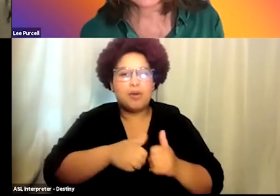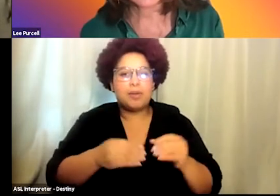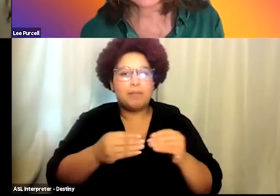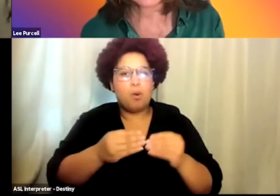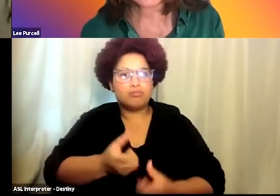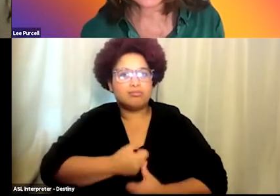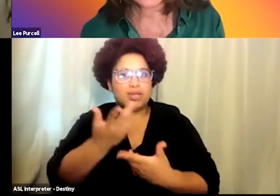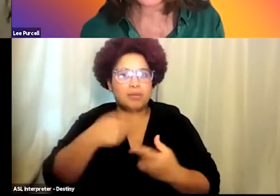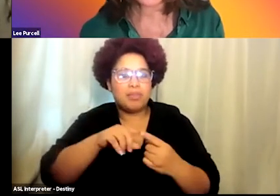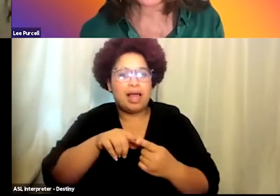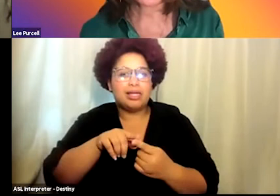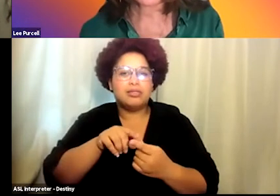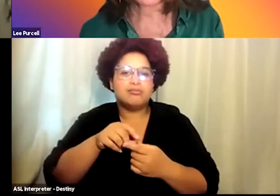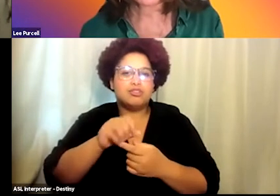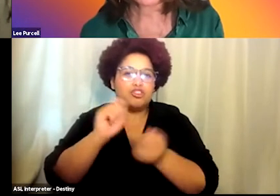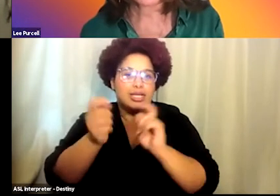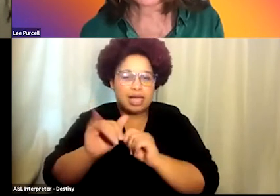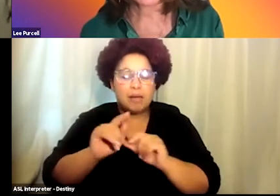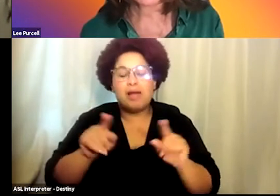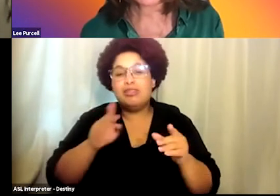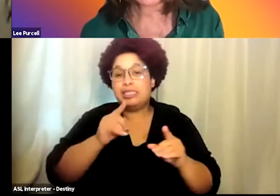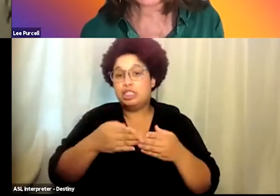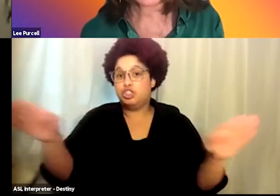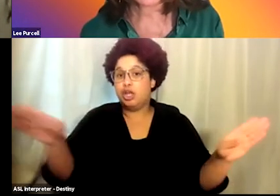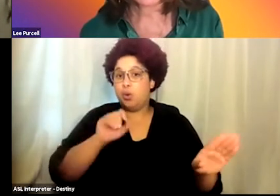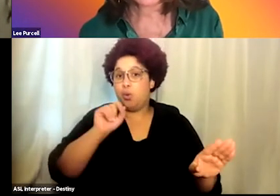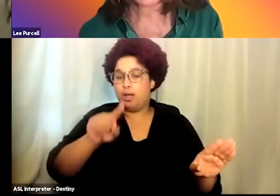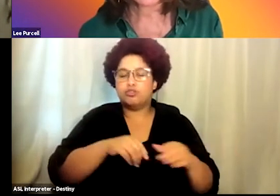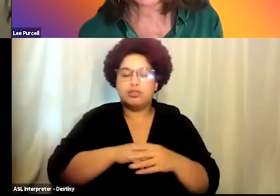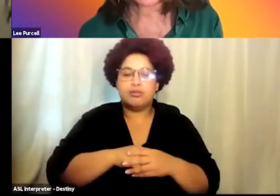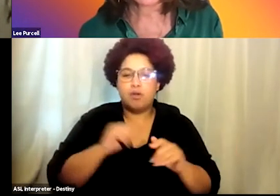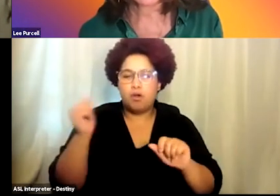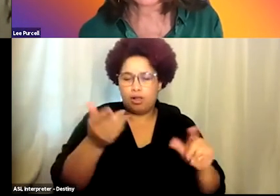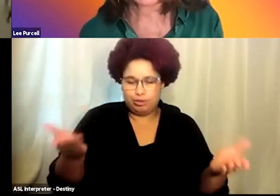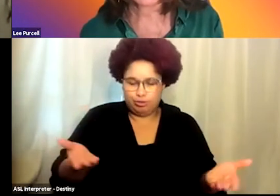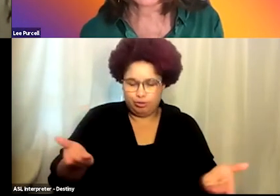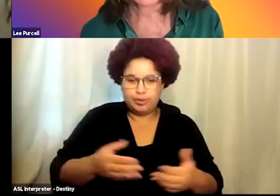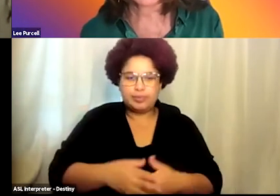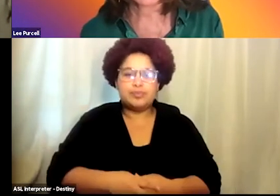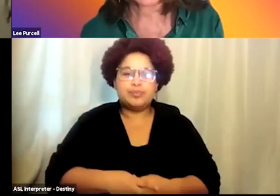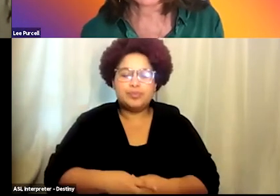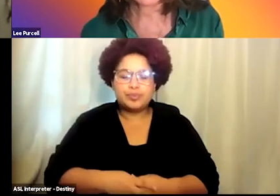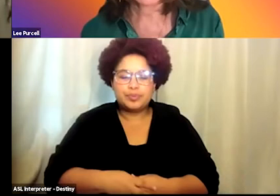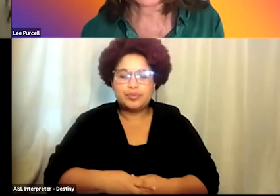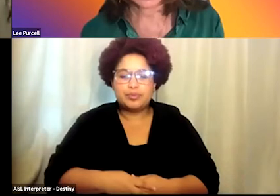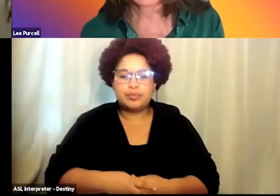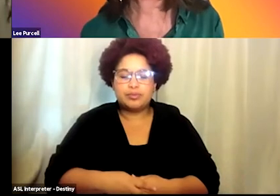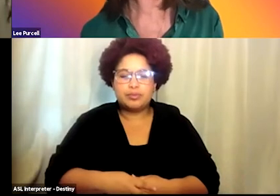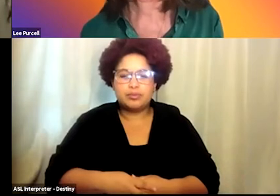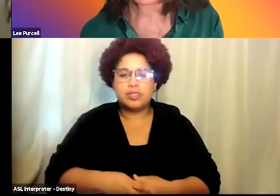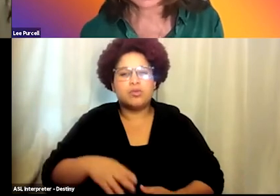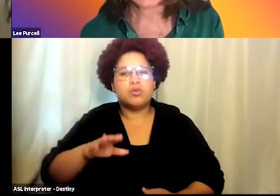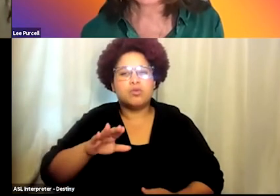and how we can create change. But the general question that I want to just ask everybody, just to kind of wrap up, what would be